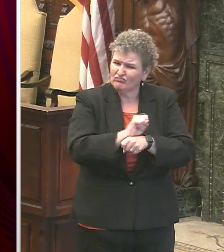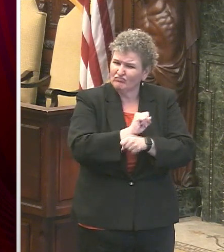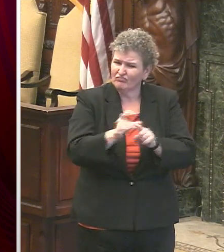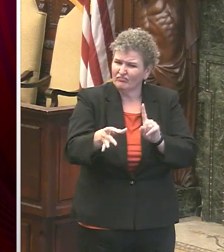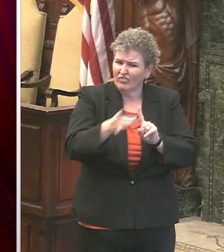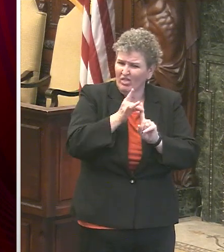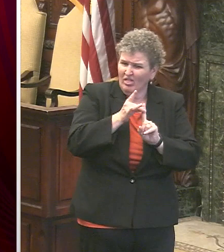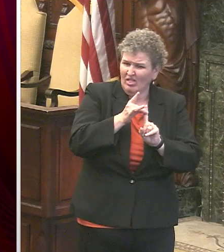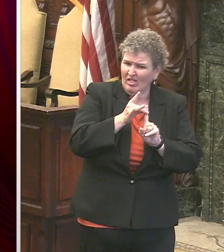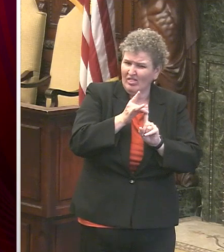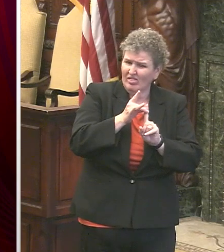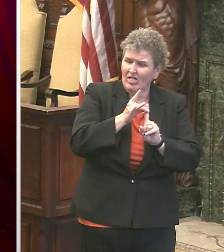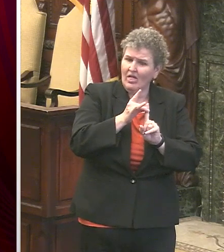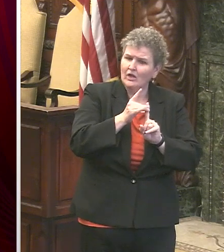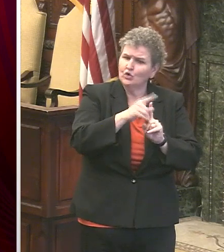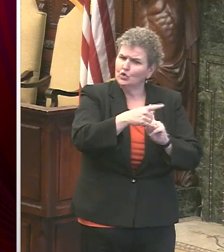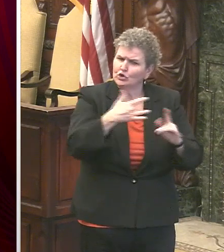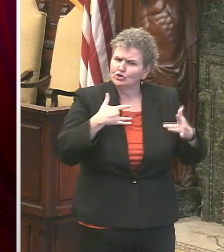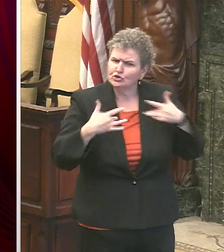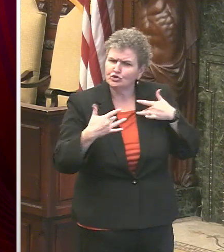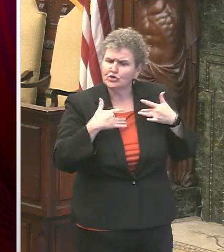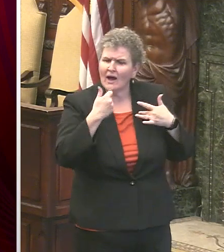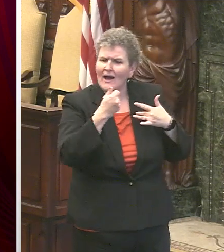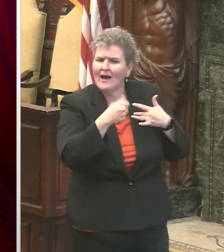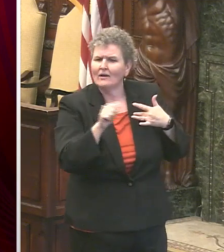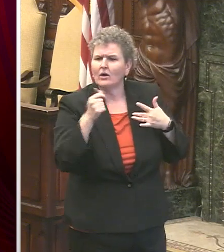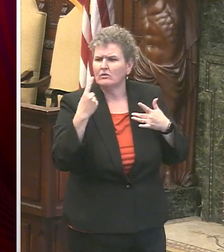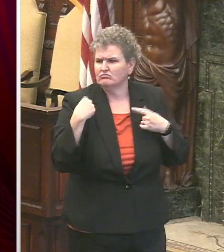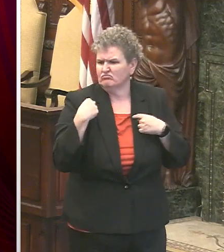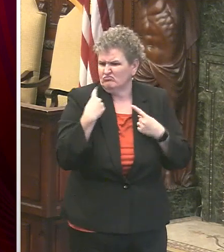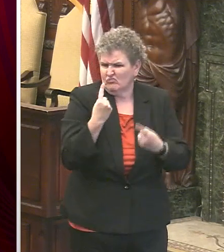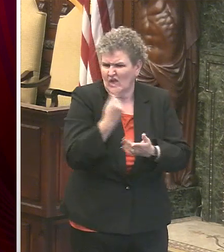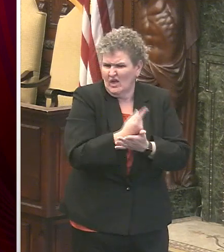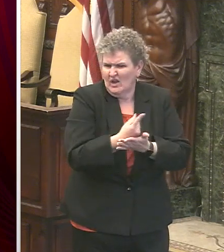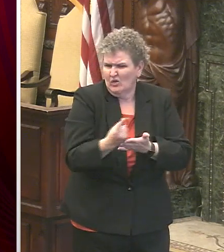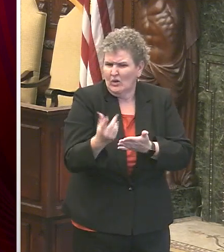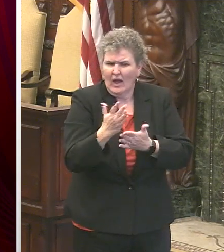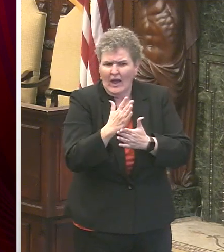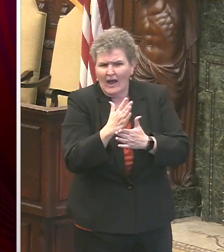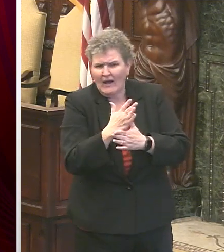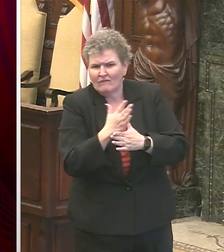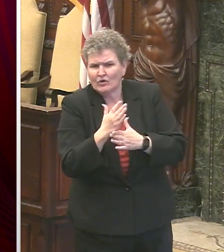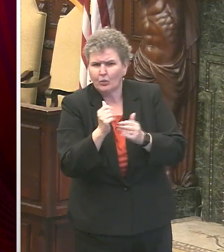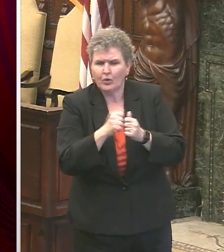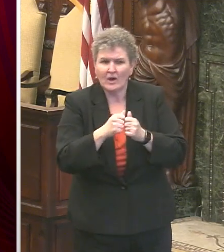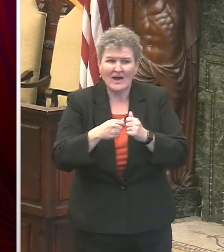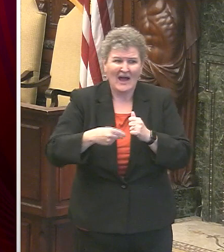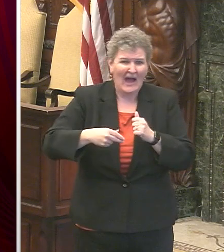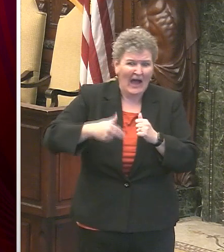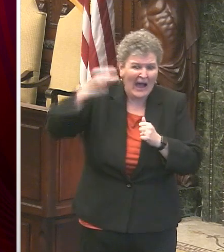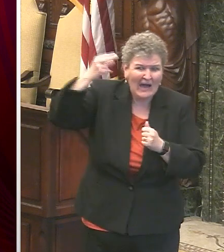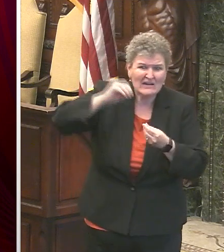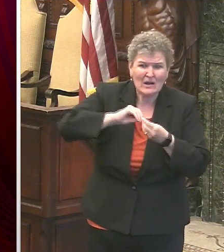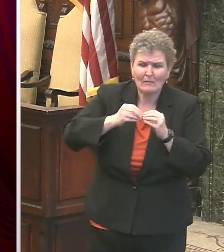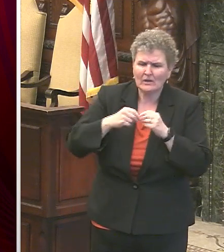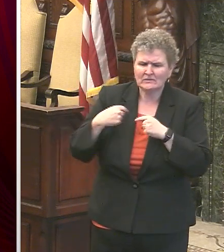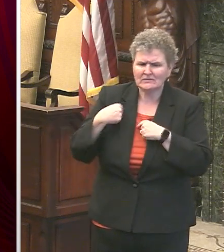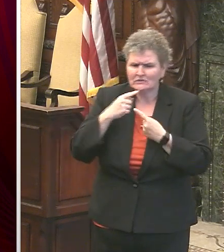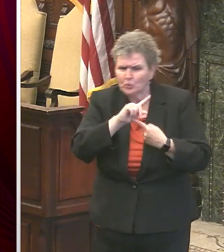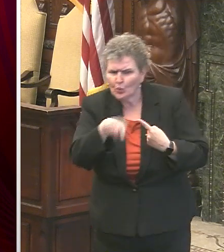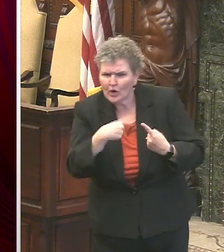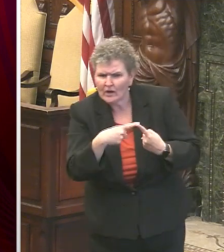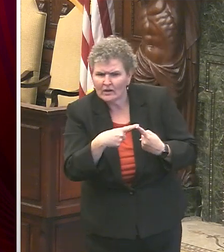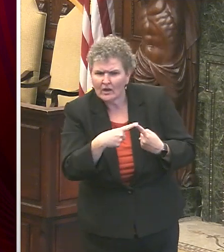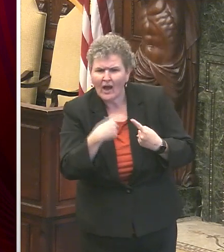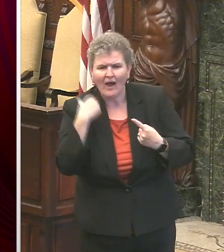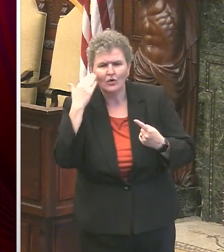sense of, like in the last week, that average case count, that is the highest since when? I know, like, for